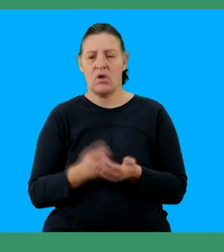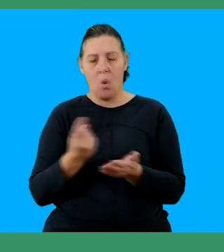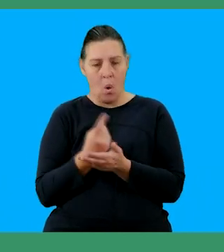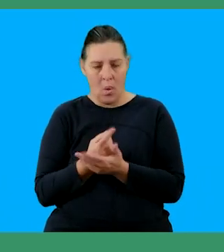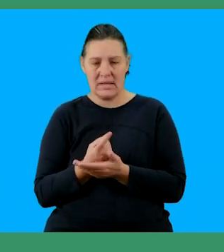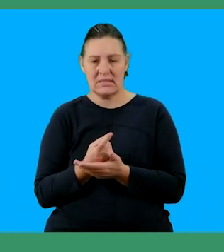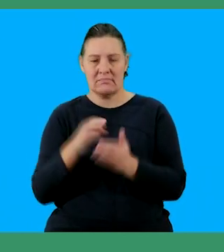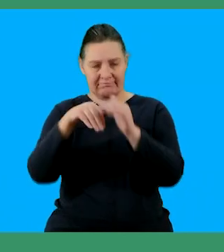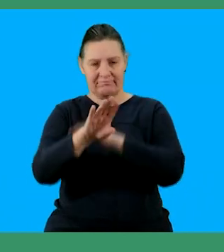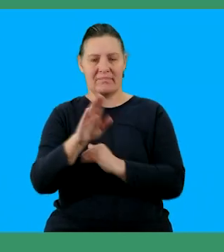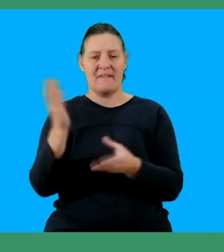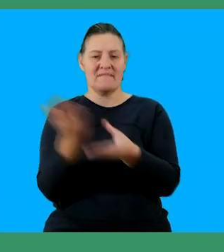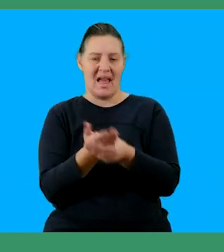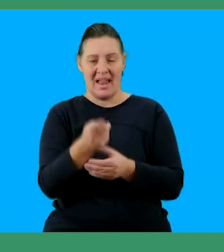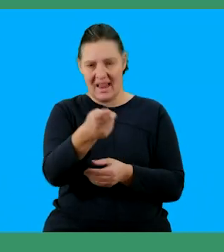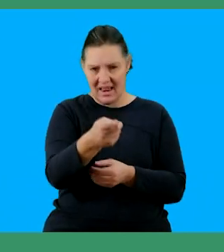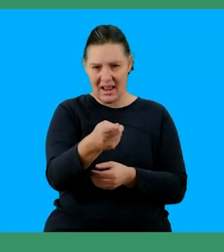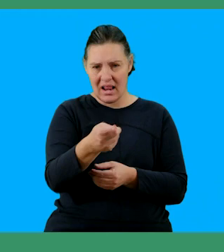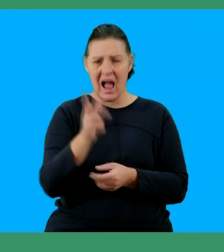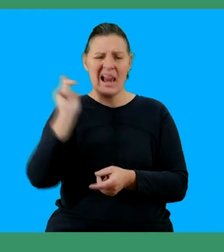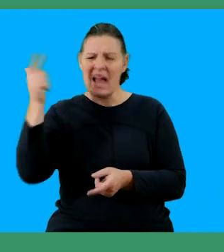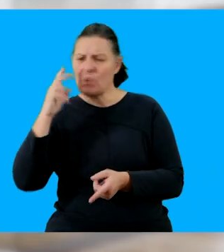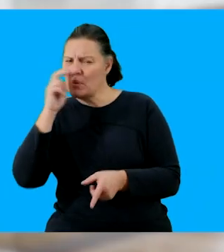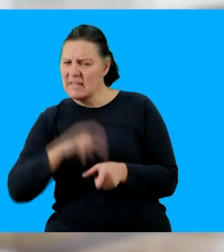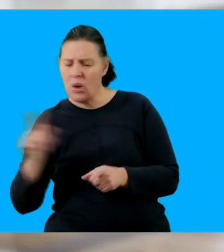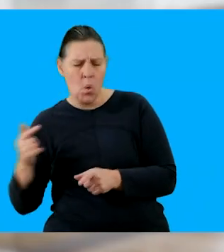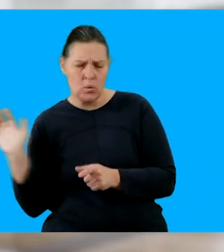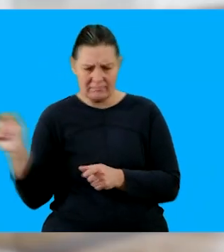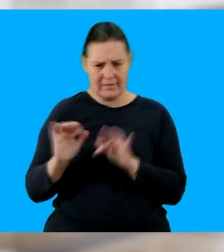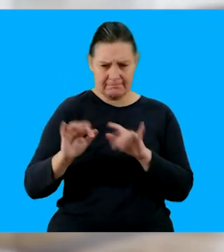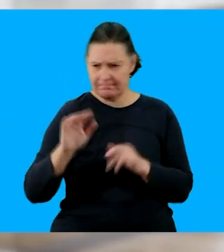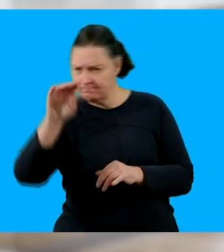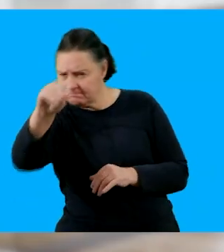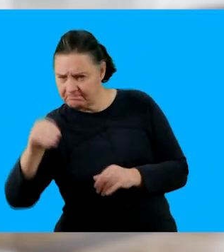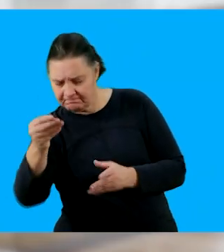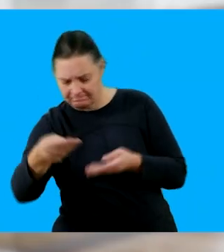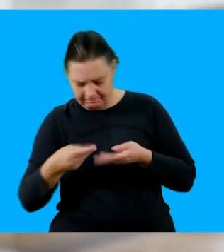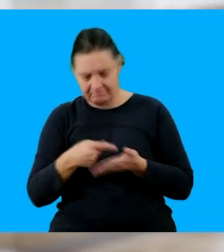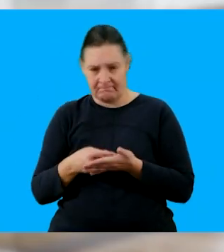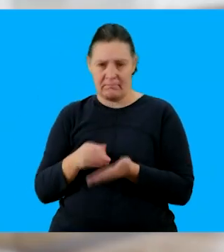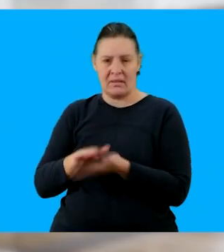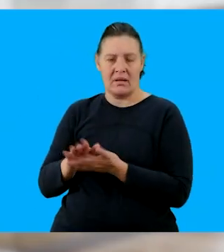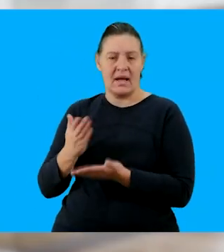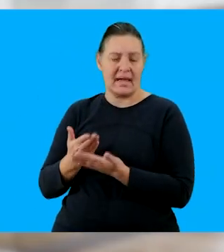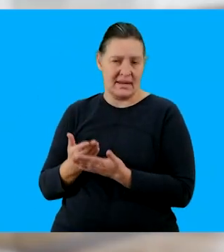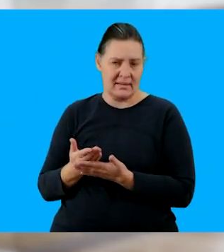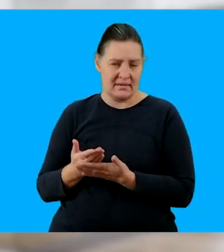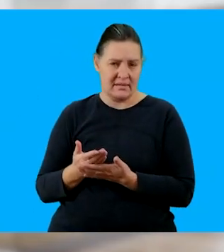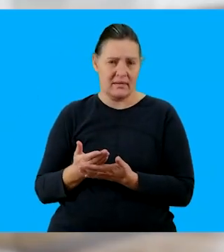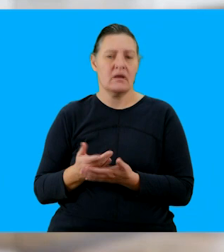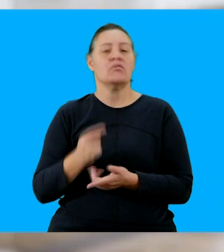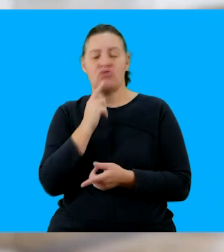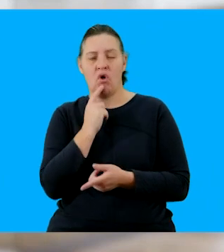always store it and then retrieve it at a later stage if you want to use that particular presentation. So it becomes